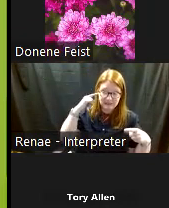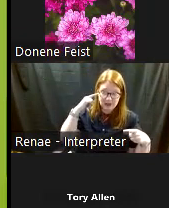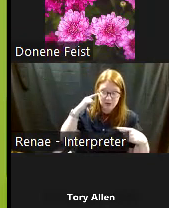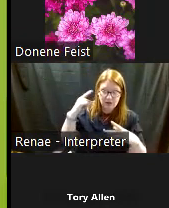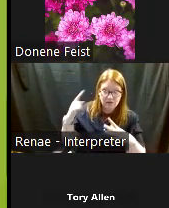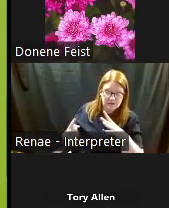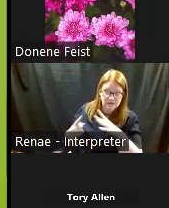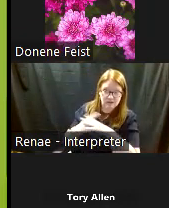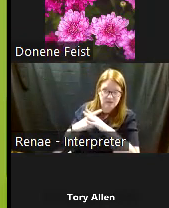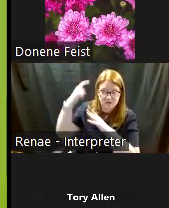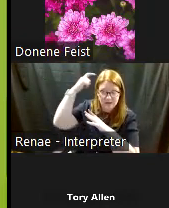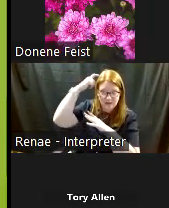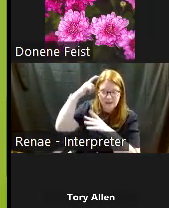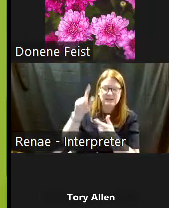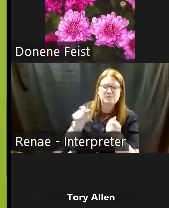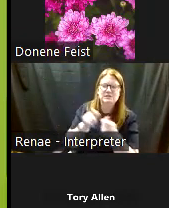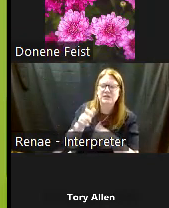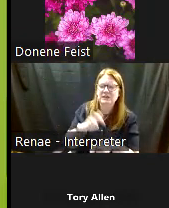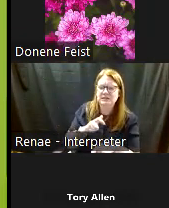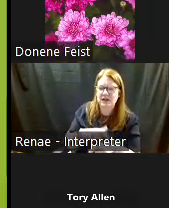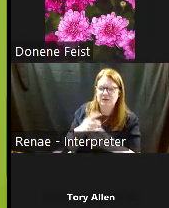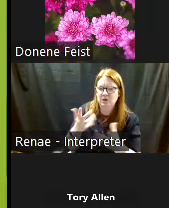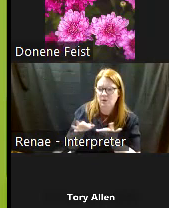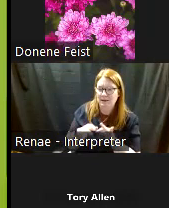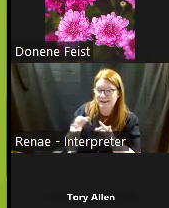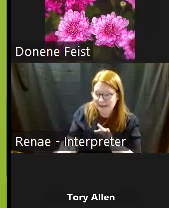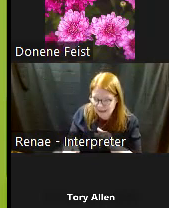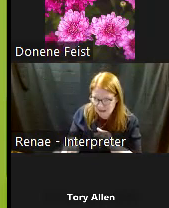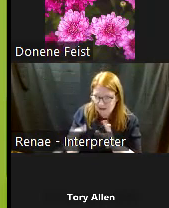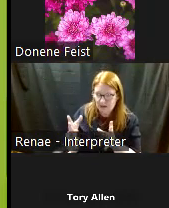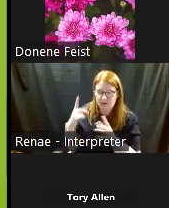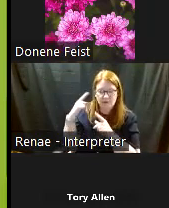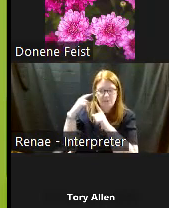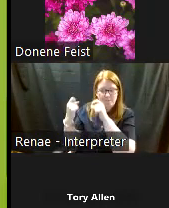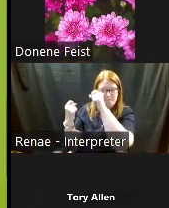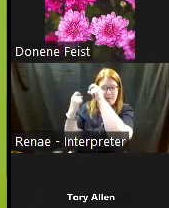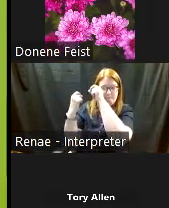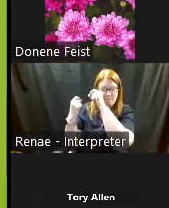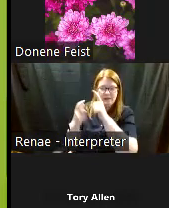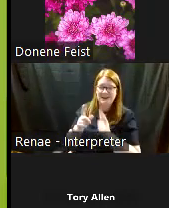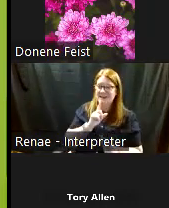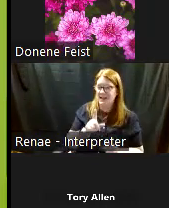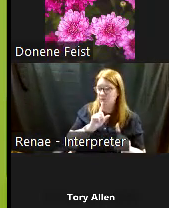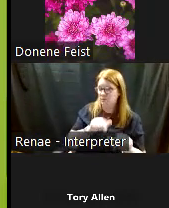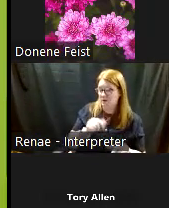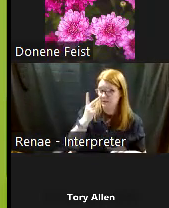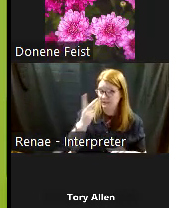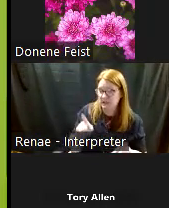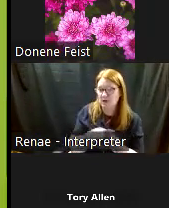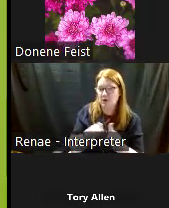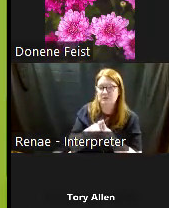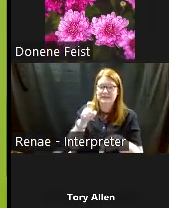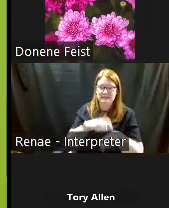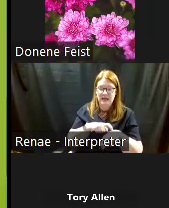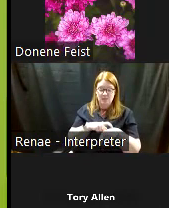brainstem in a certain amount of time. There's a lot of different information, not only in the actual response we see, but in the timing that it takes